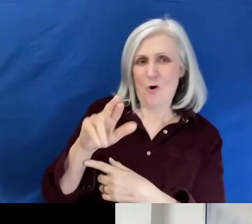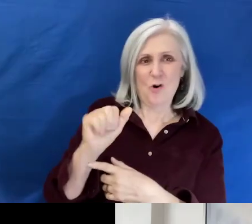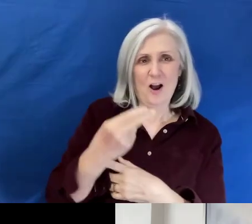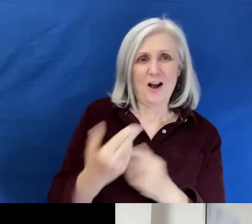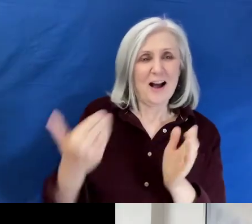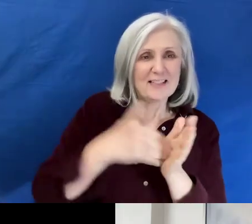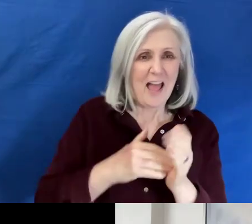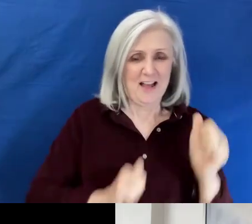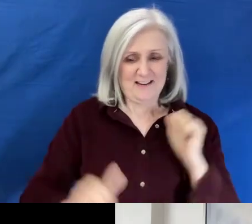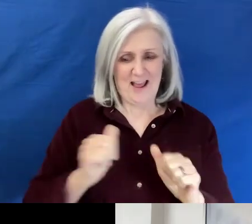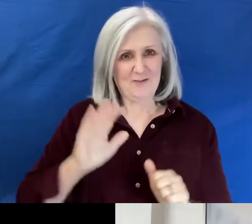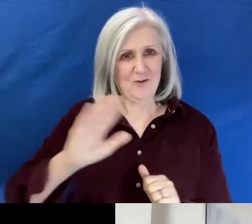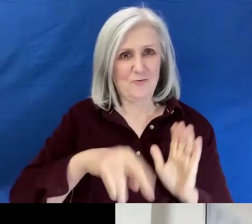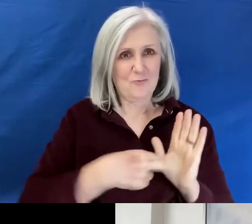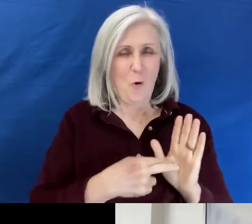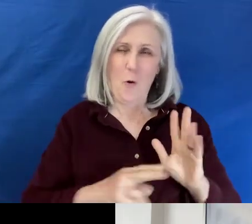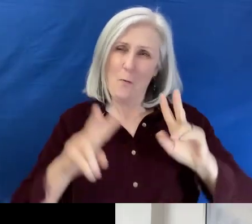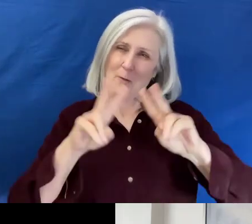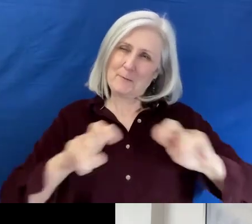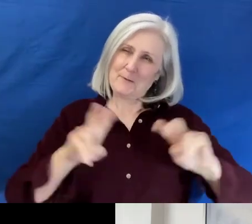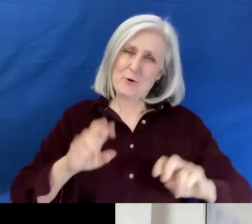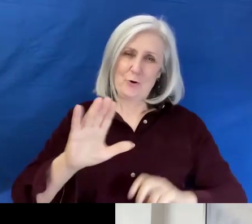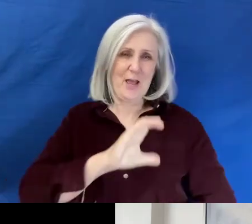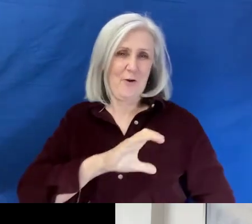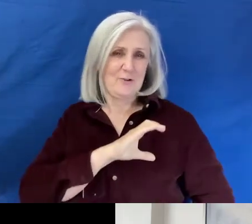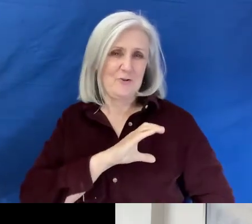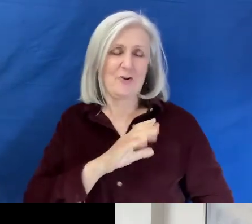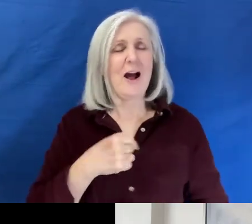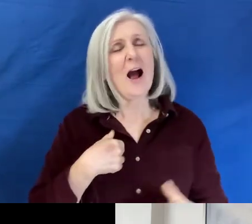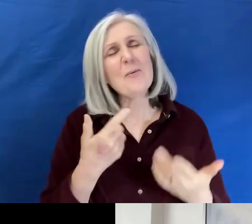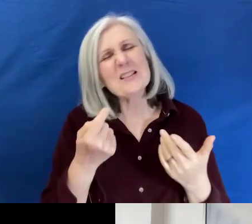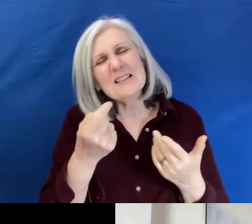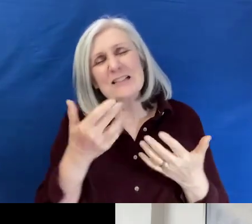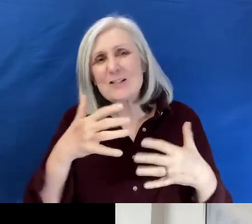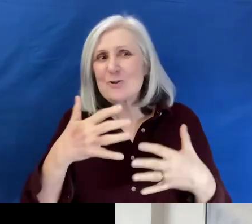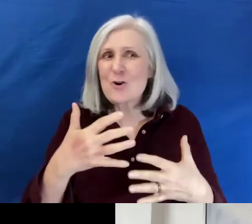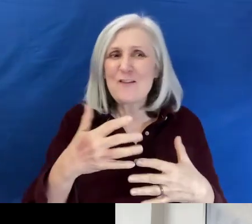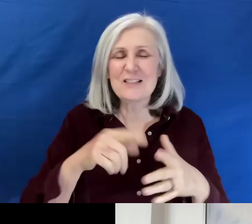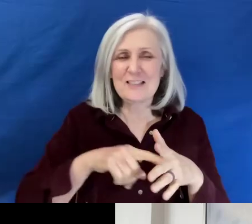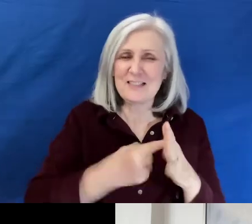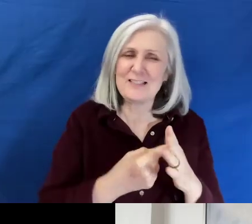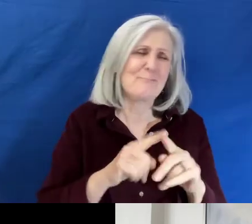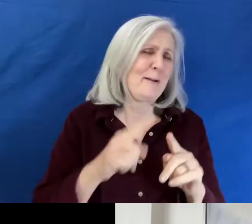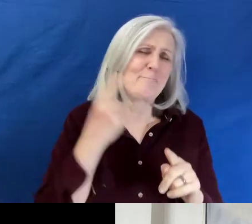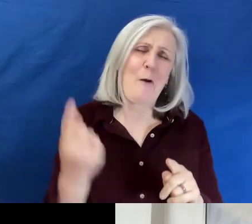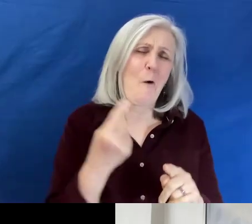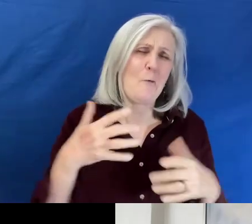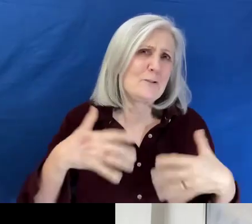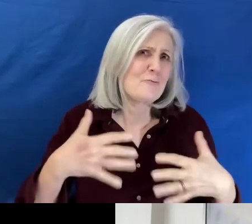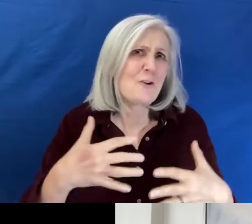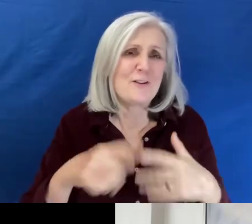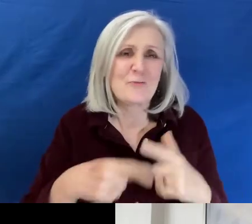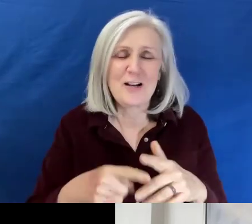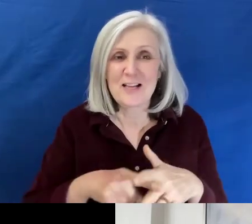getting to explore her characters. So I was a bit nervous at first, but I'm always nervous starting a new project, whether